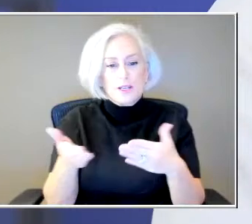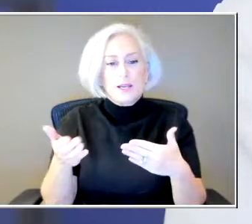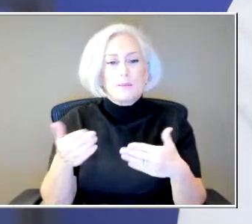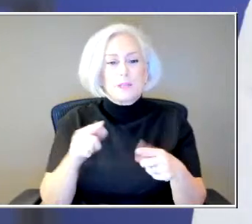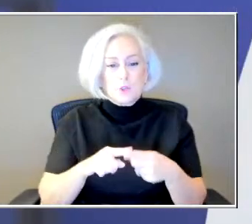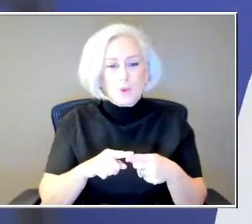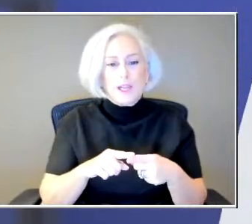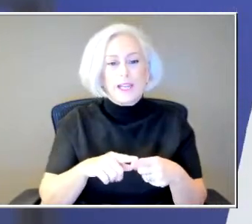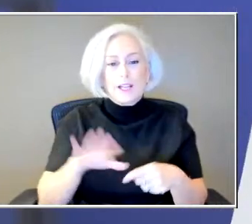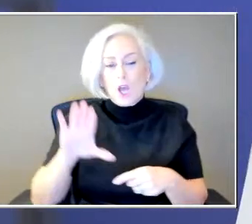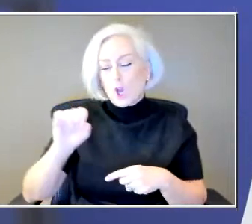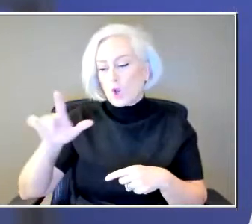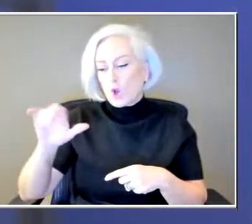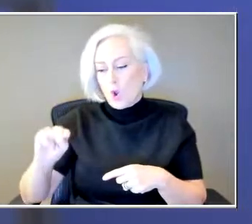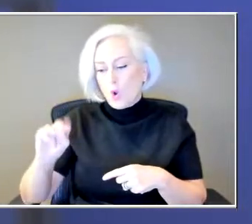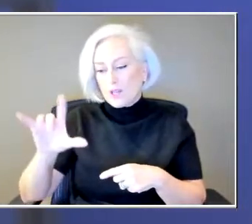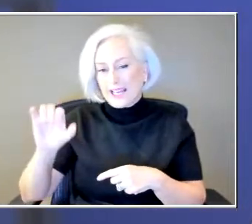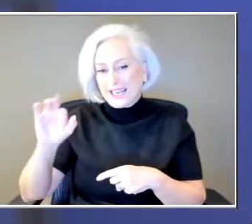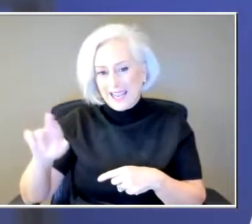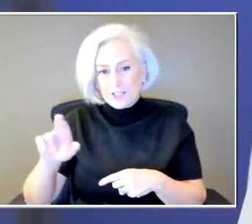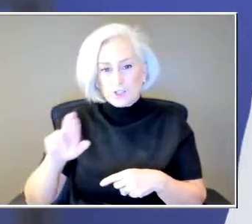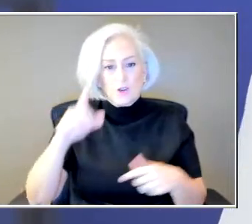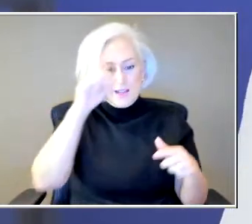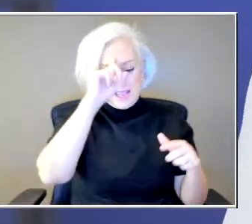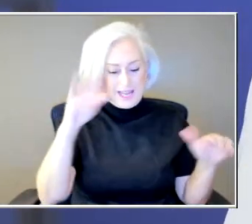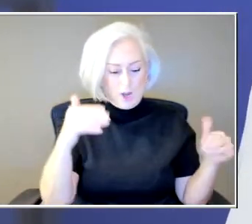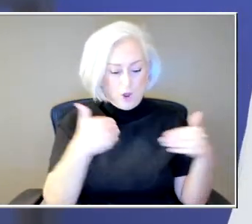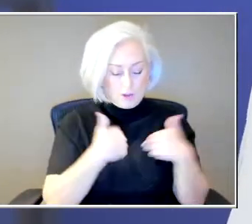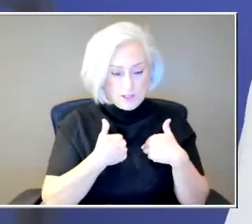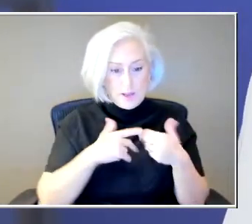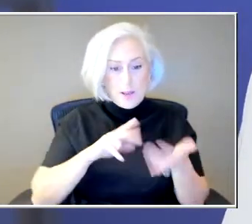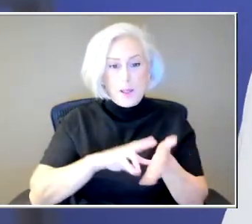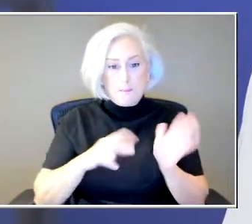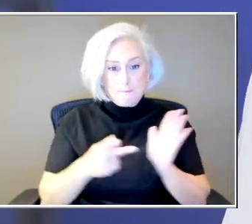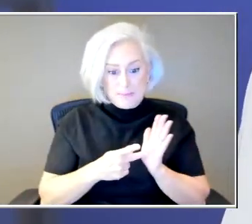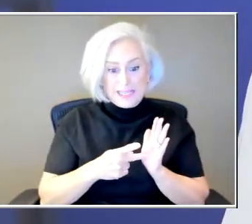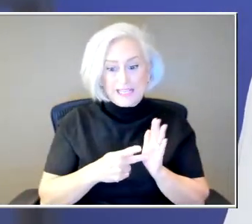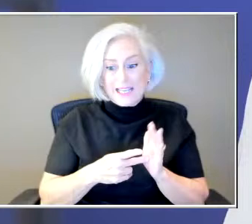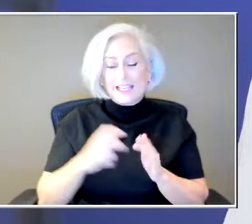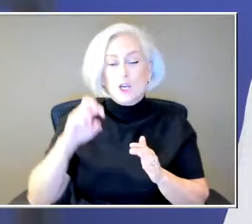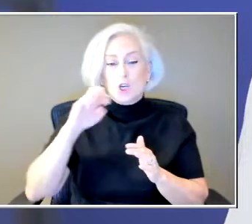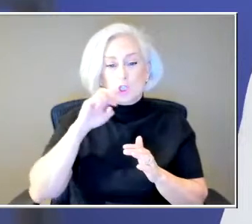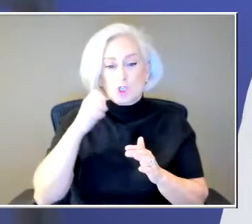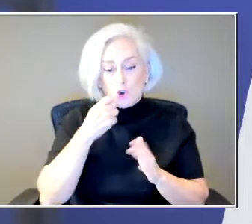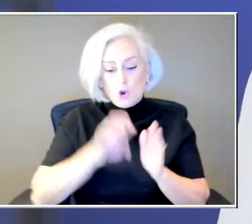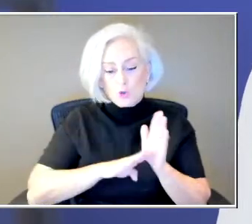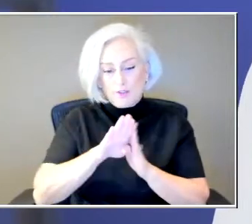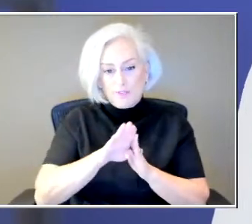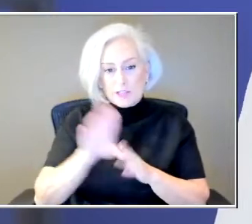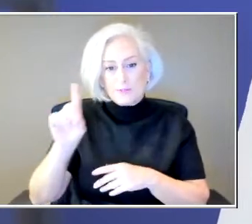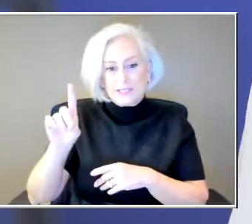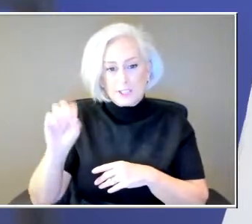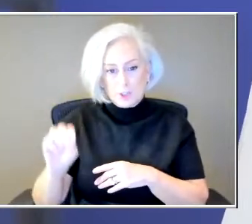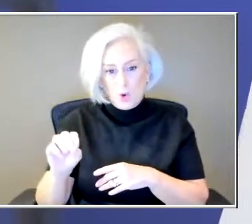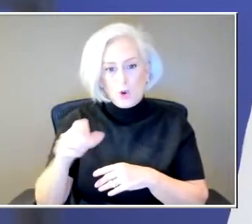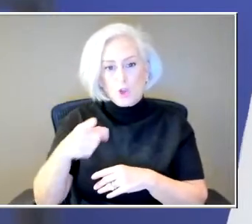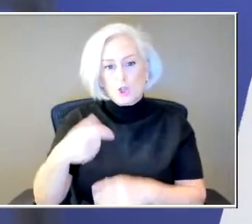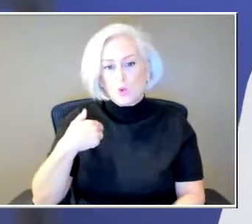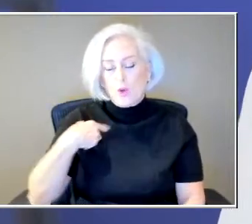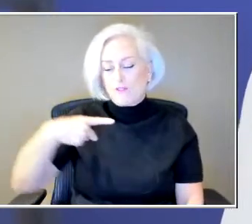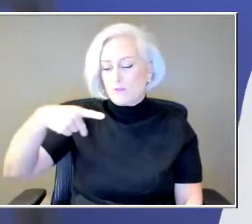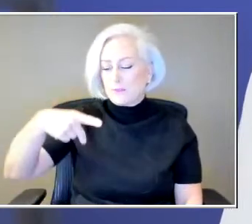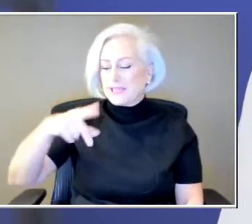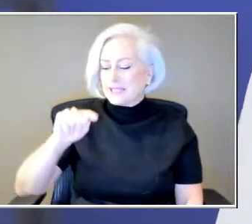So there are neurodevelopmental disorders in which you can have P10 genetic change, a